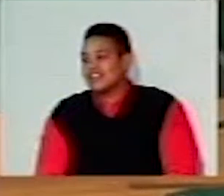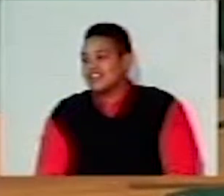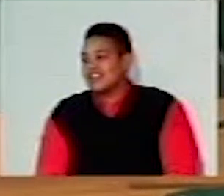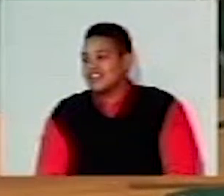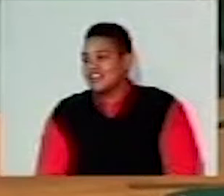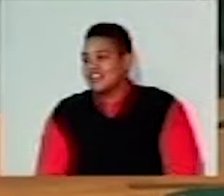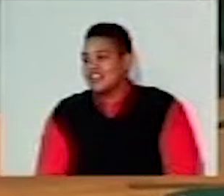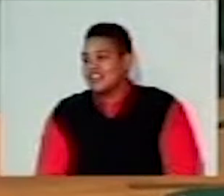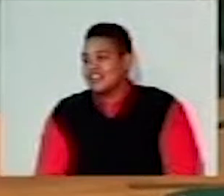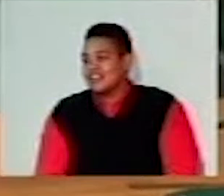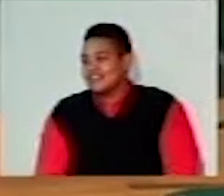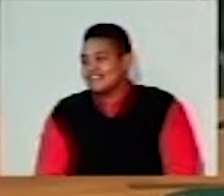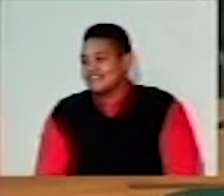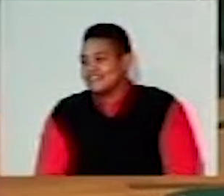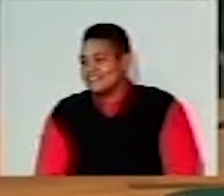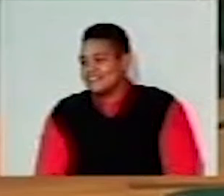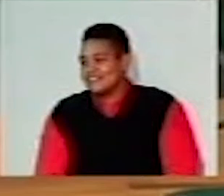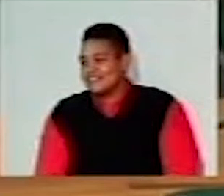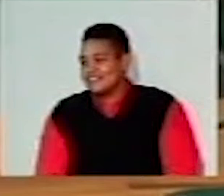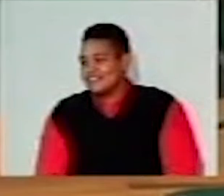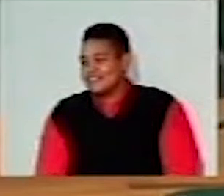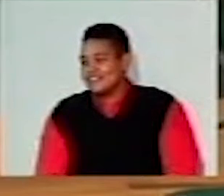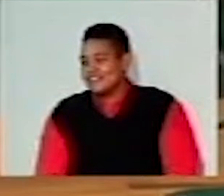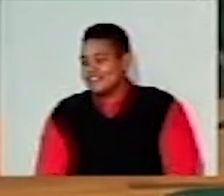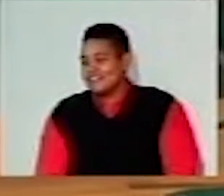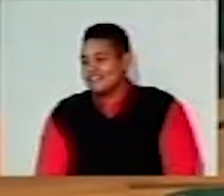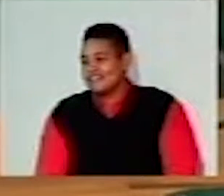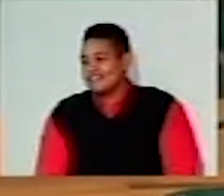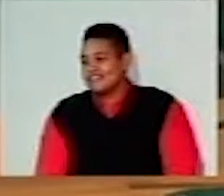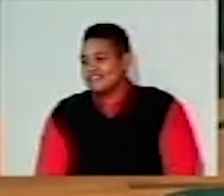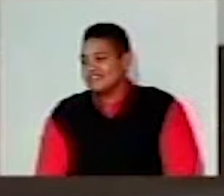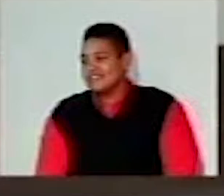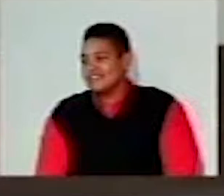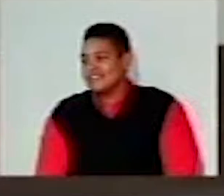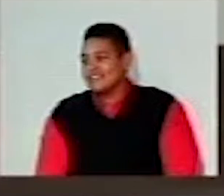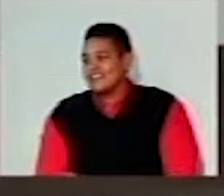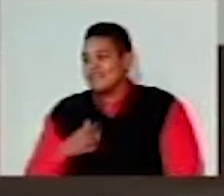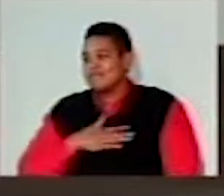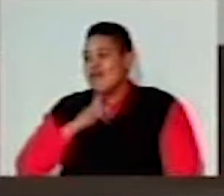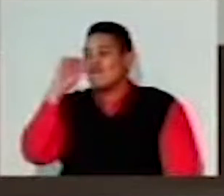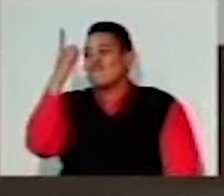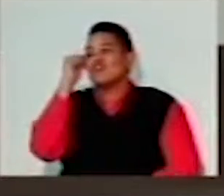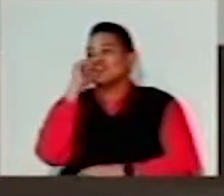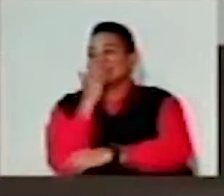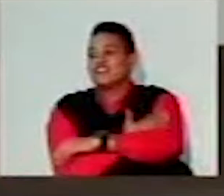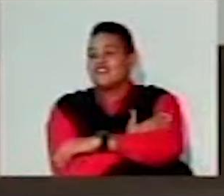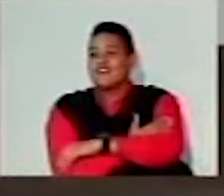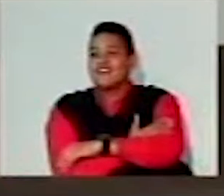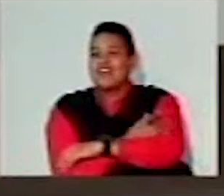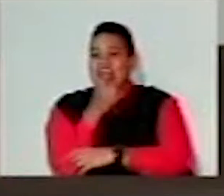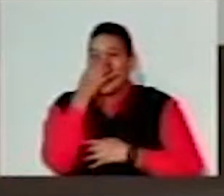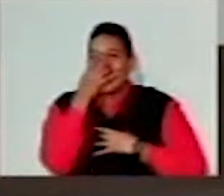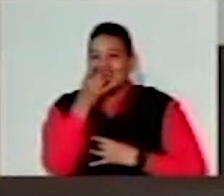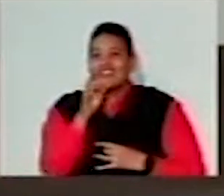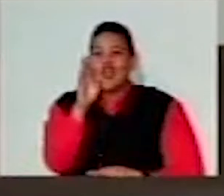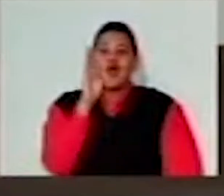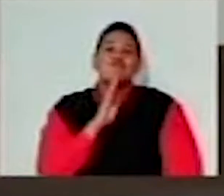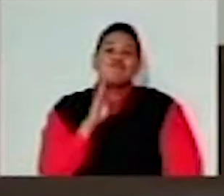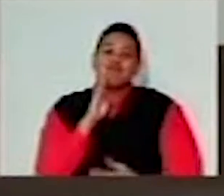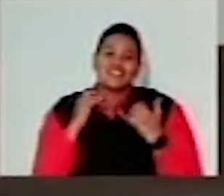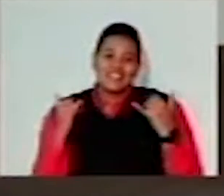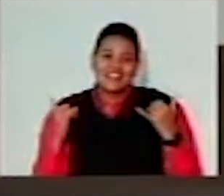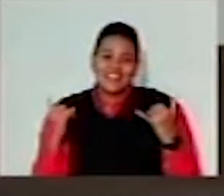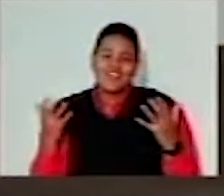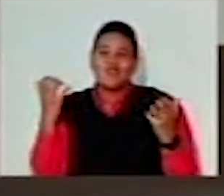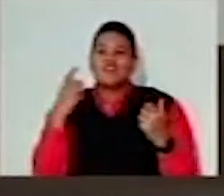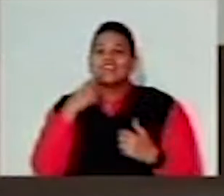Long suffering. She suffered too much because of My first daughter, and interestingly, it's her birthday today, so I want